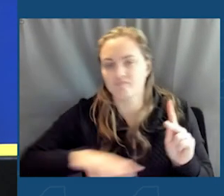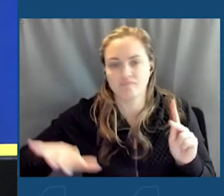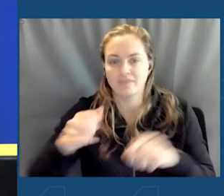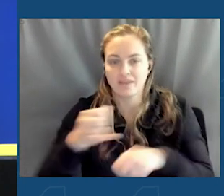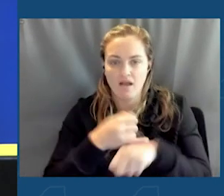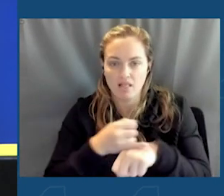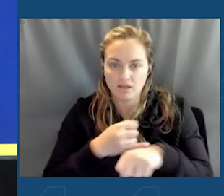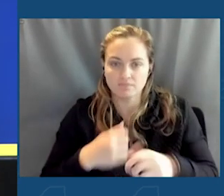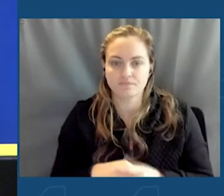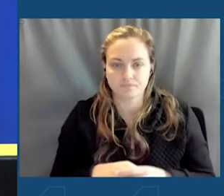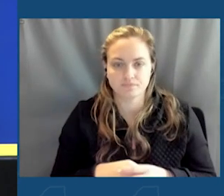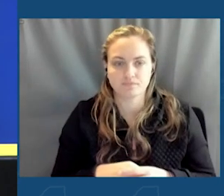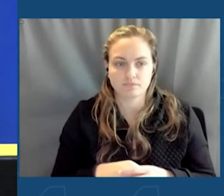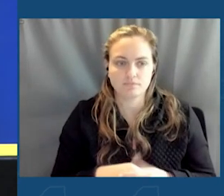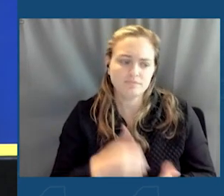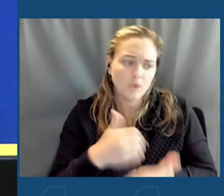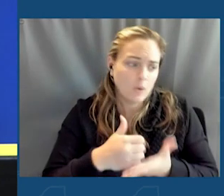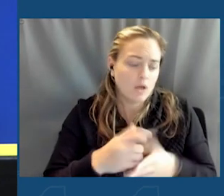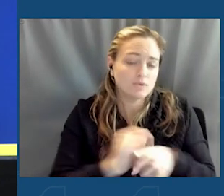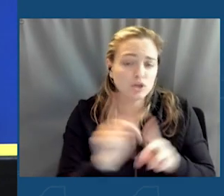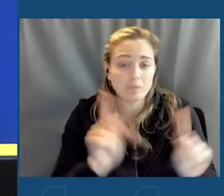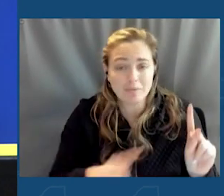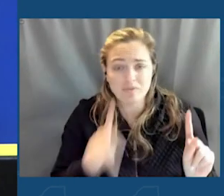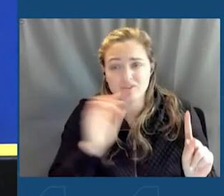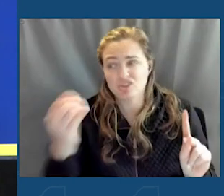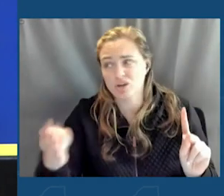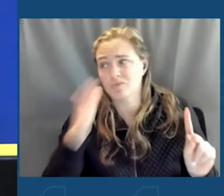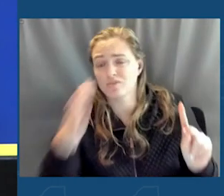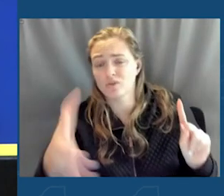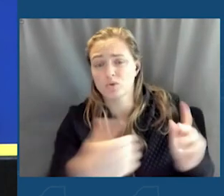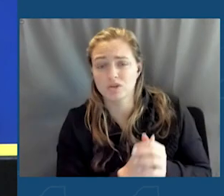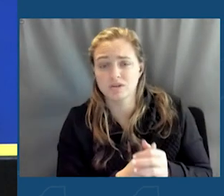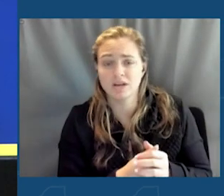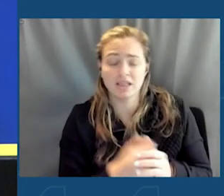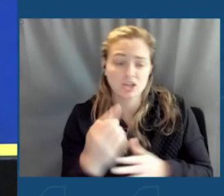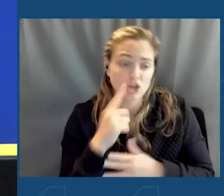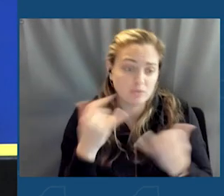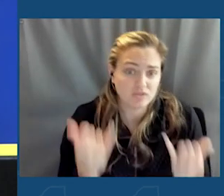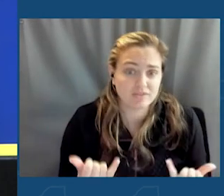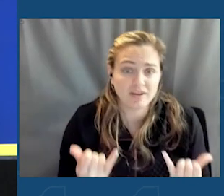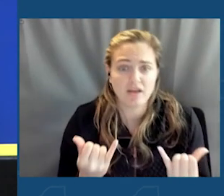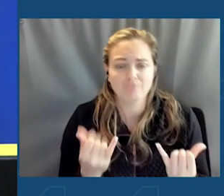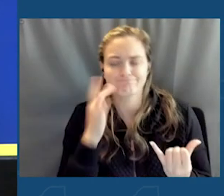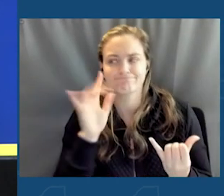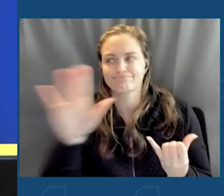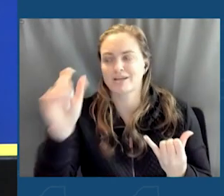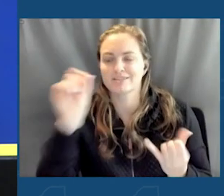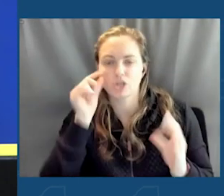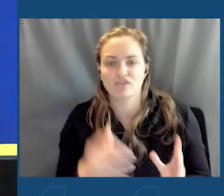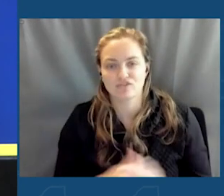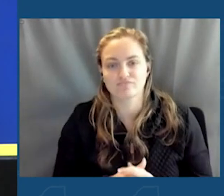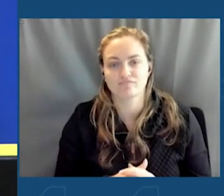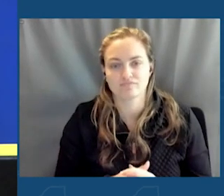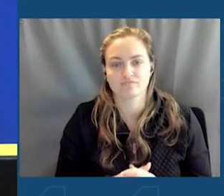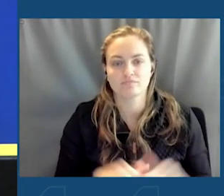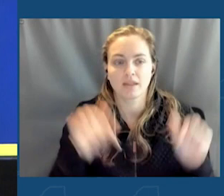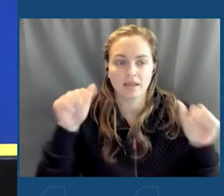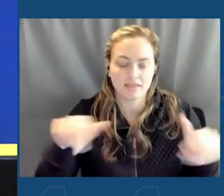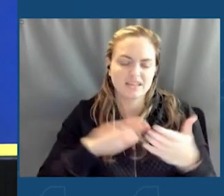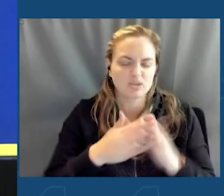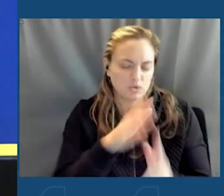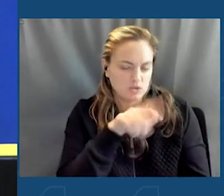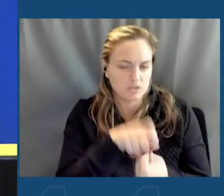help train people for the jobs of the future, the jobs that are coming now because of the governor's leadership. But this community in